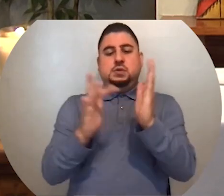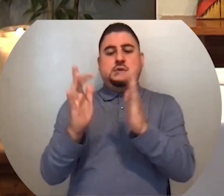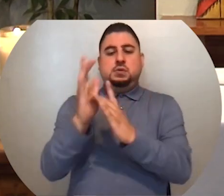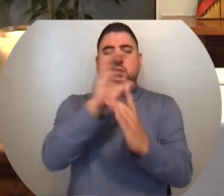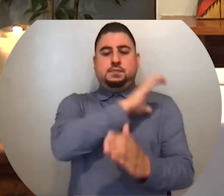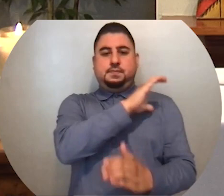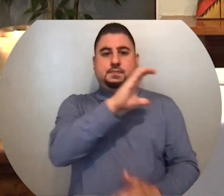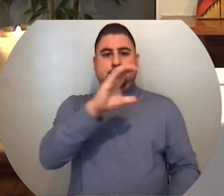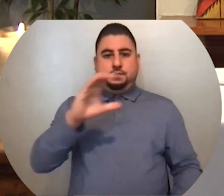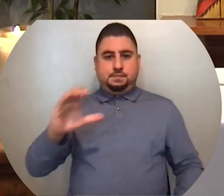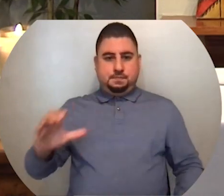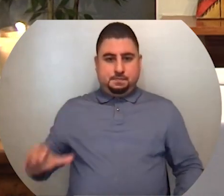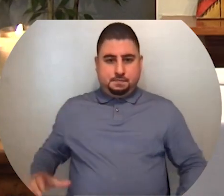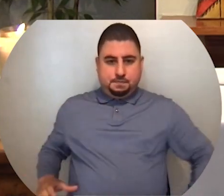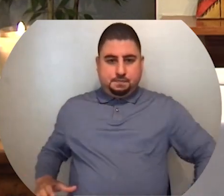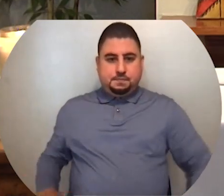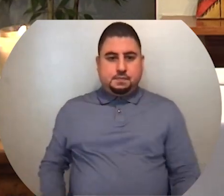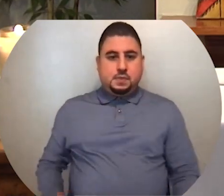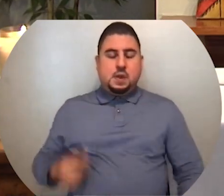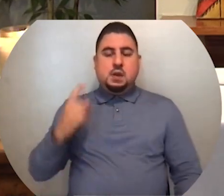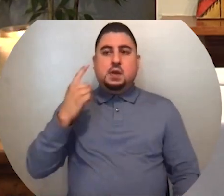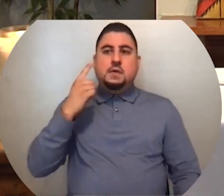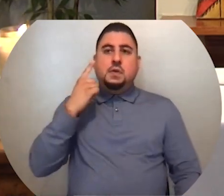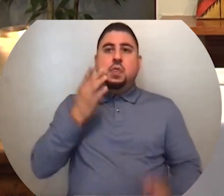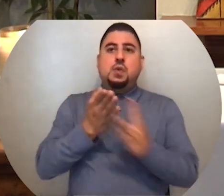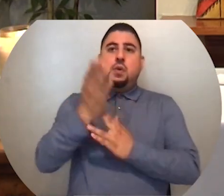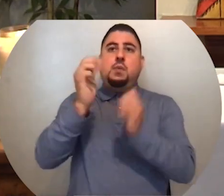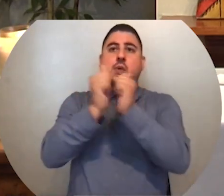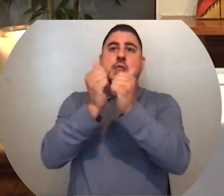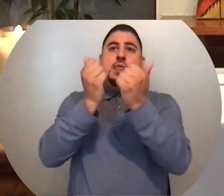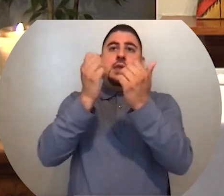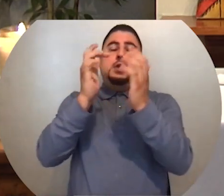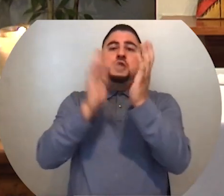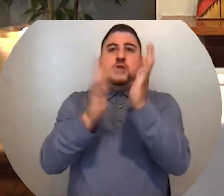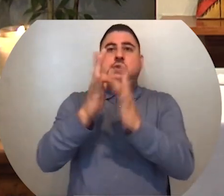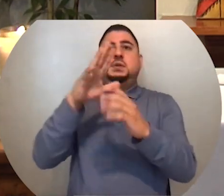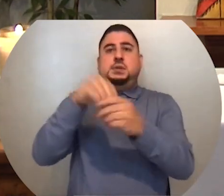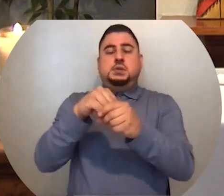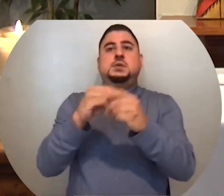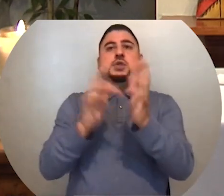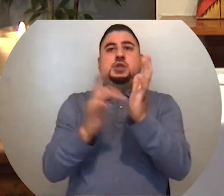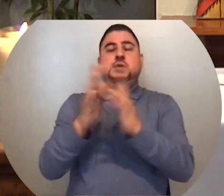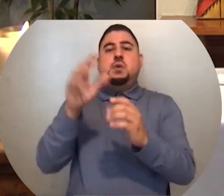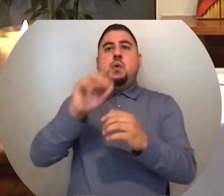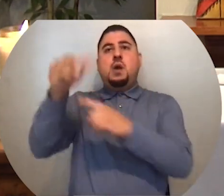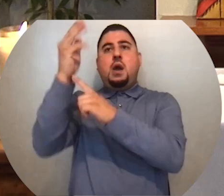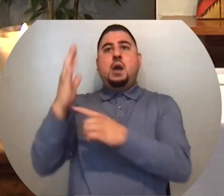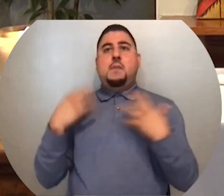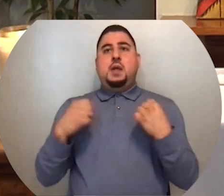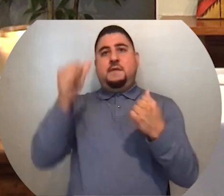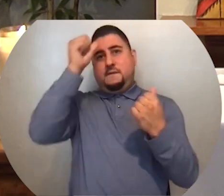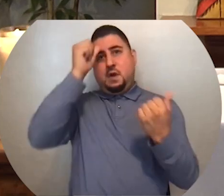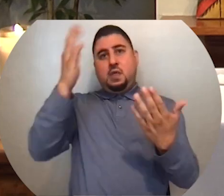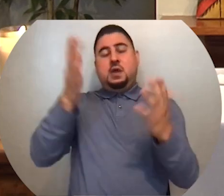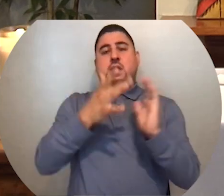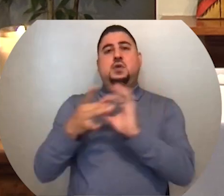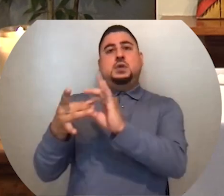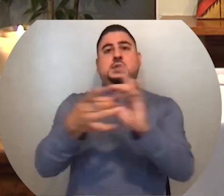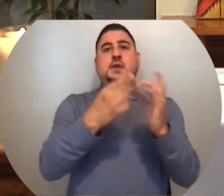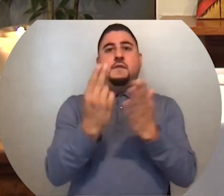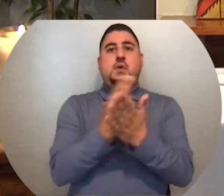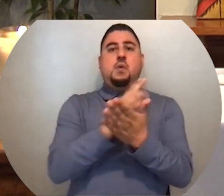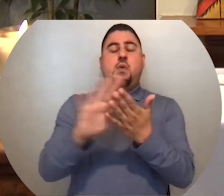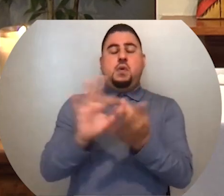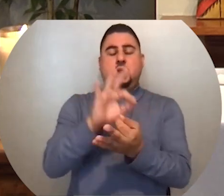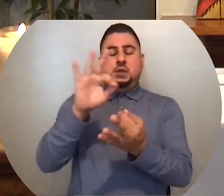through your Son, Jesus Christ. Through him and with him and in him, O God, Almighty Father, in the